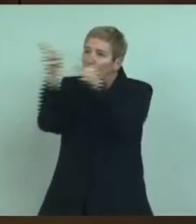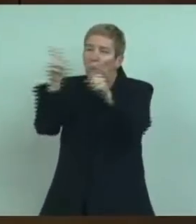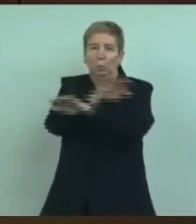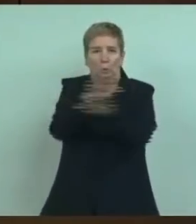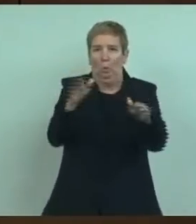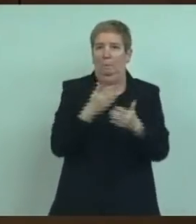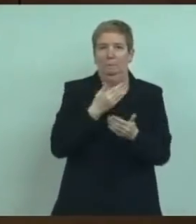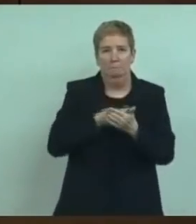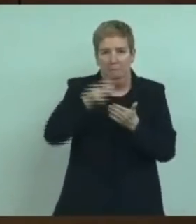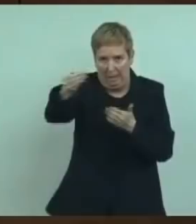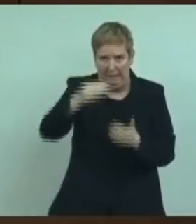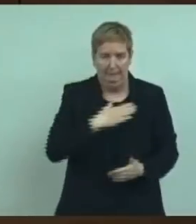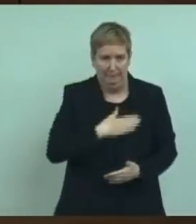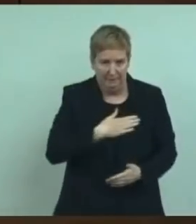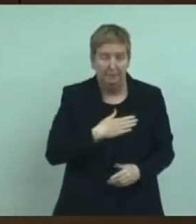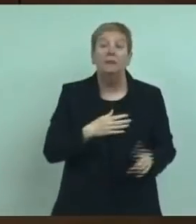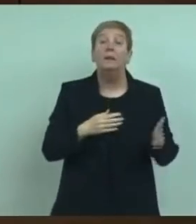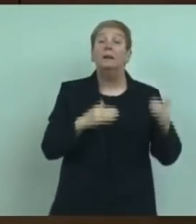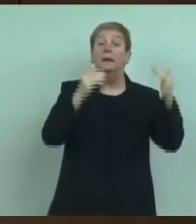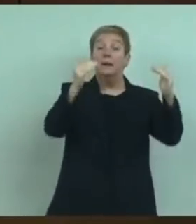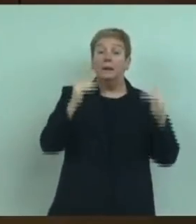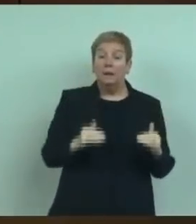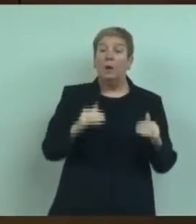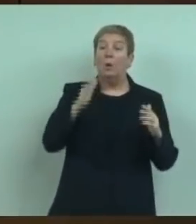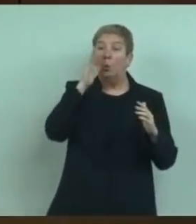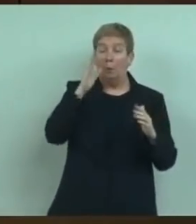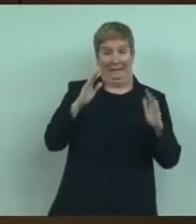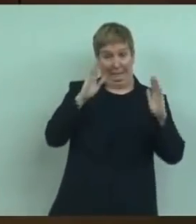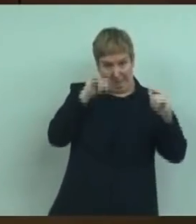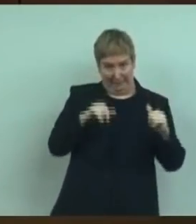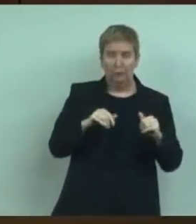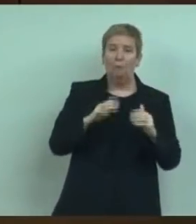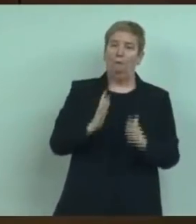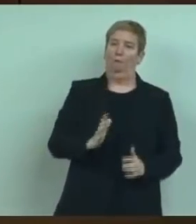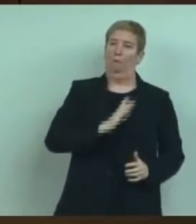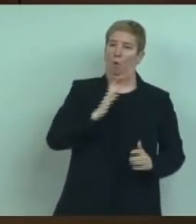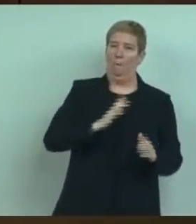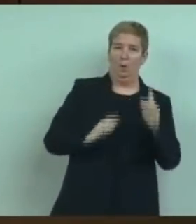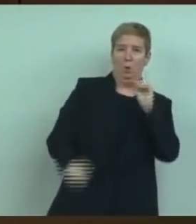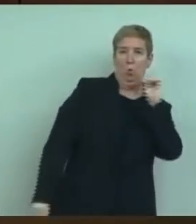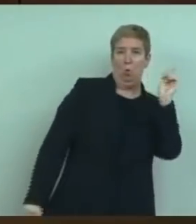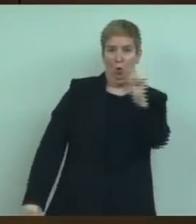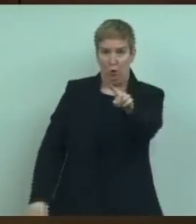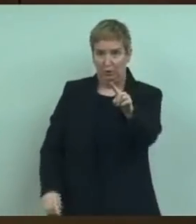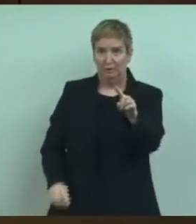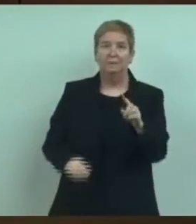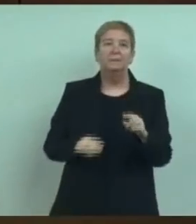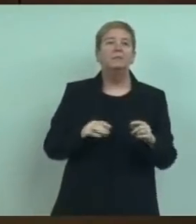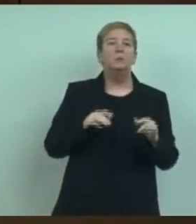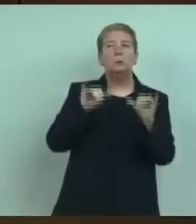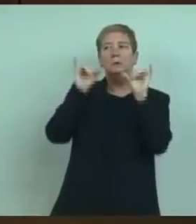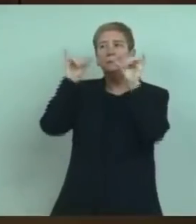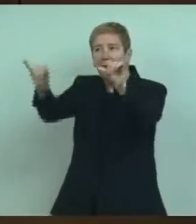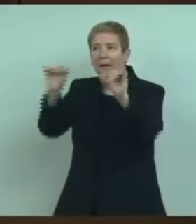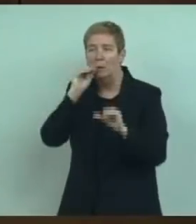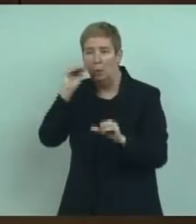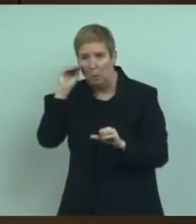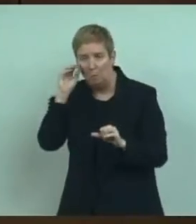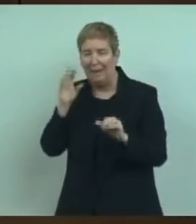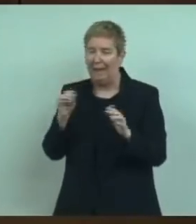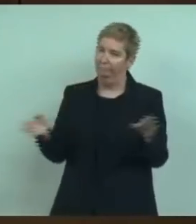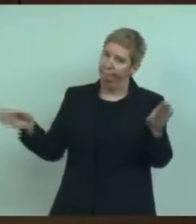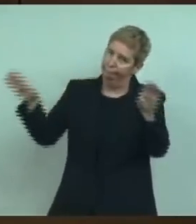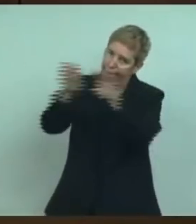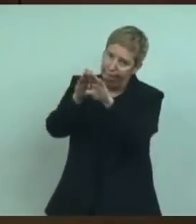expect? Our formal orders extending our instructions to stay home and the closure of business and